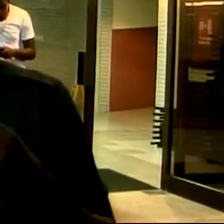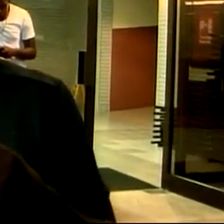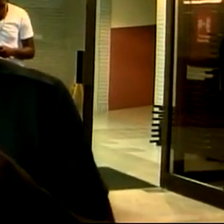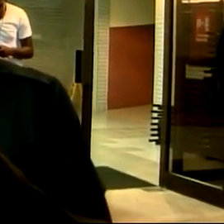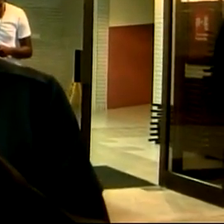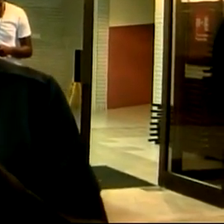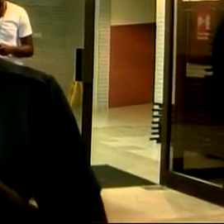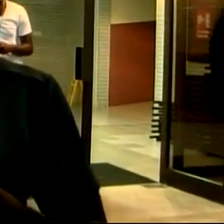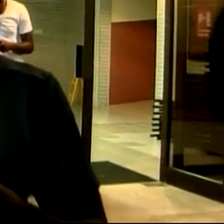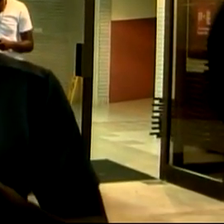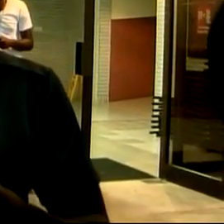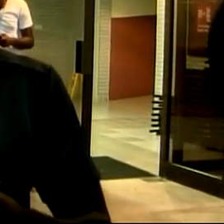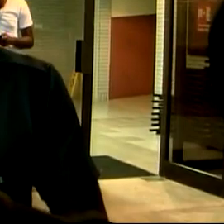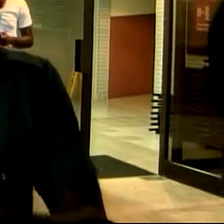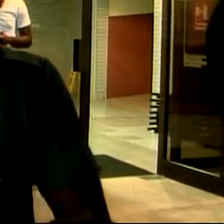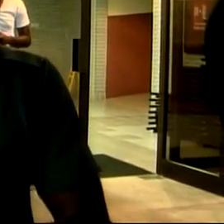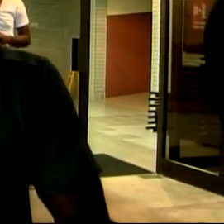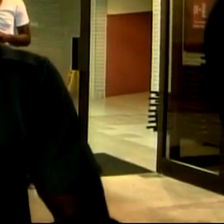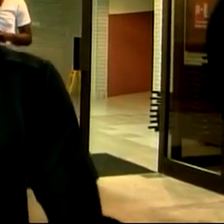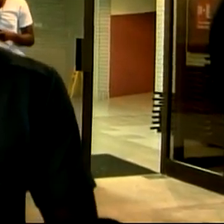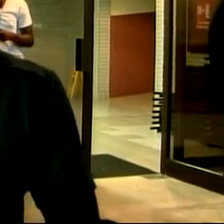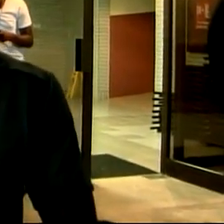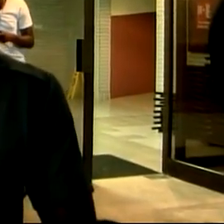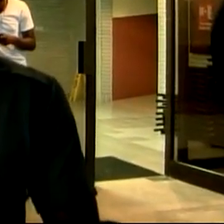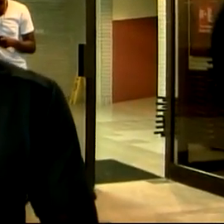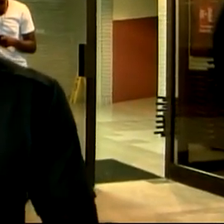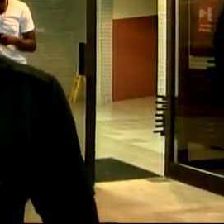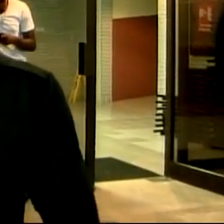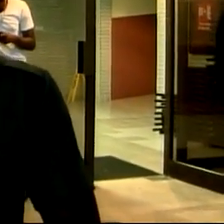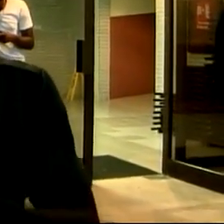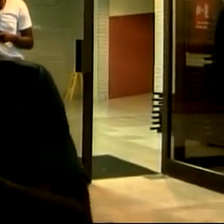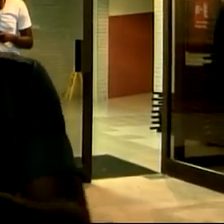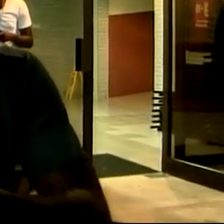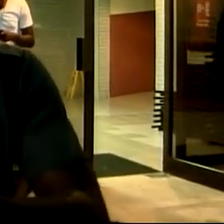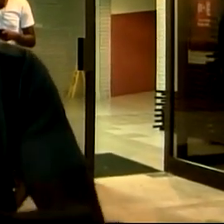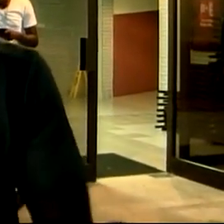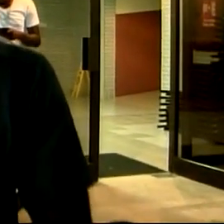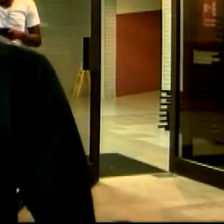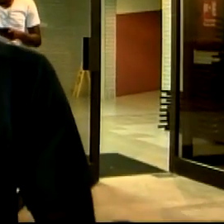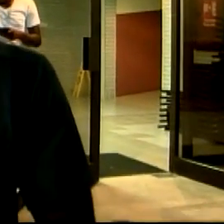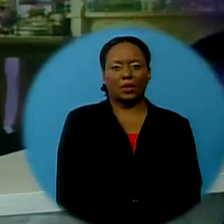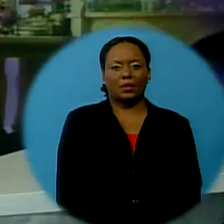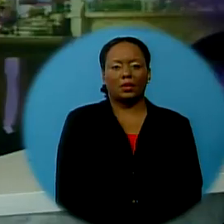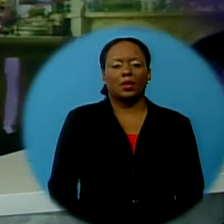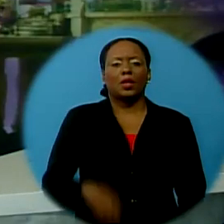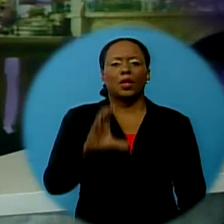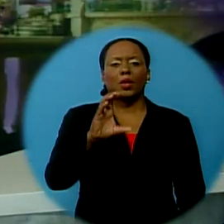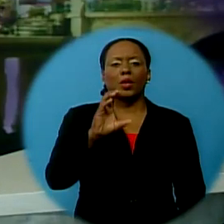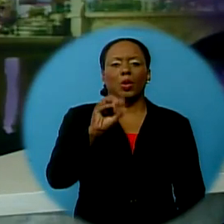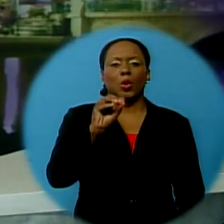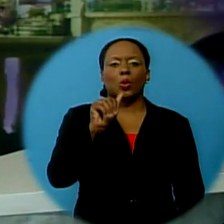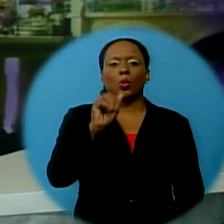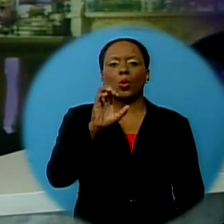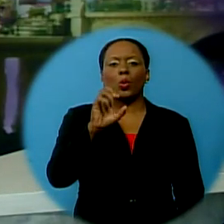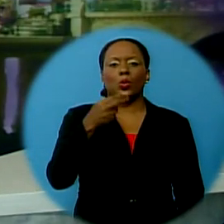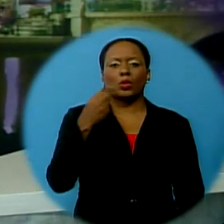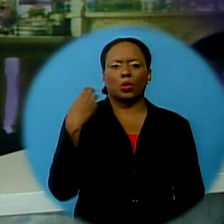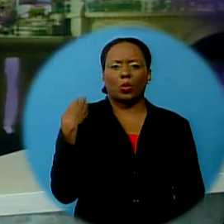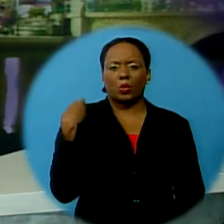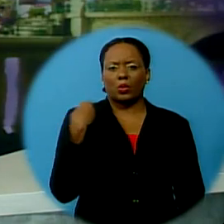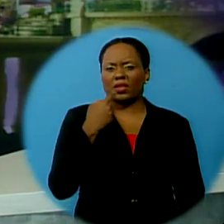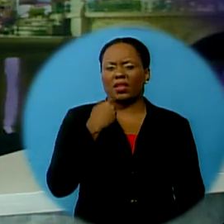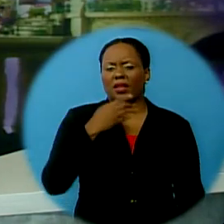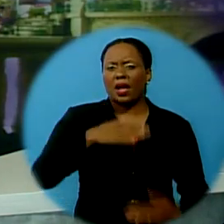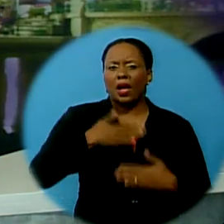is more about skill development as opposed to a holistic camp. Stojanovic said